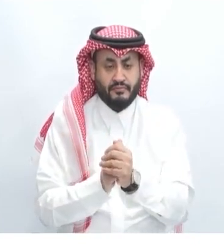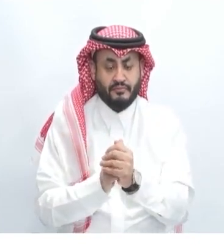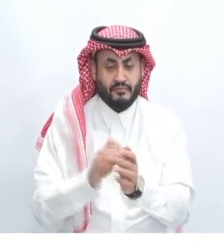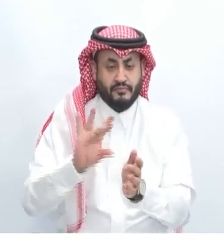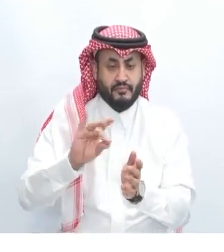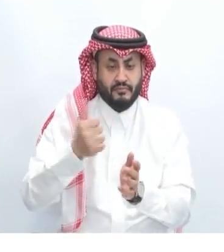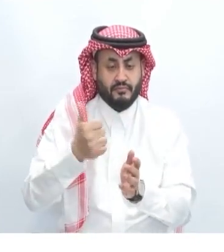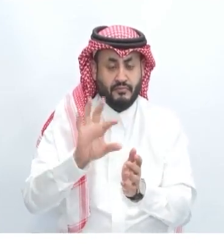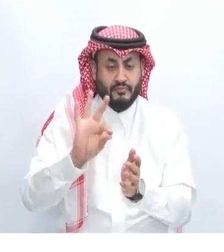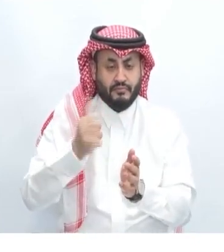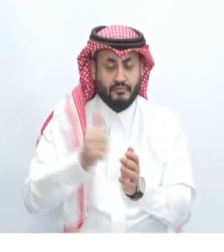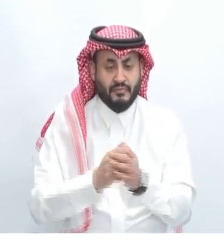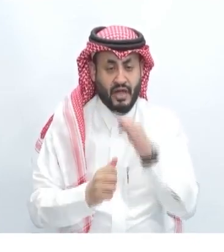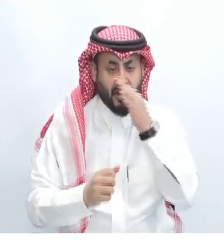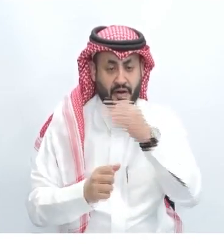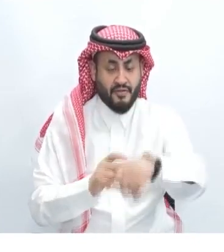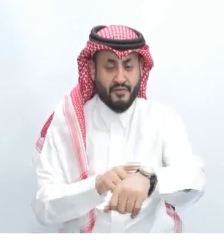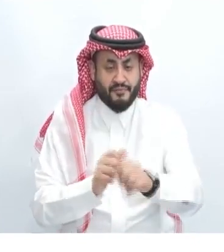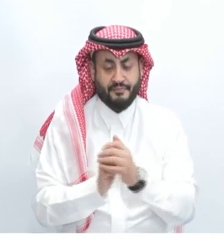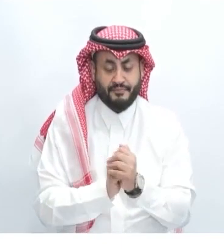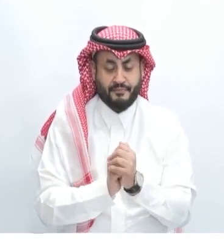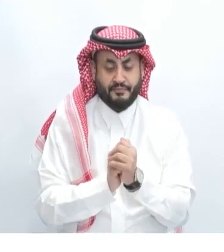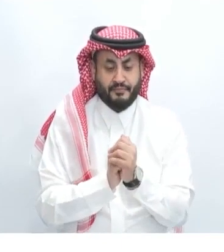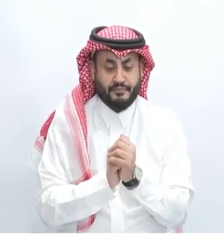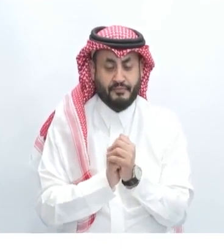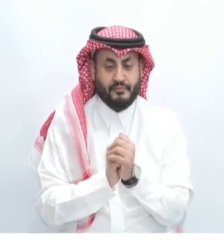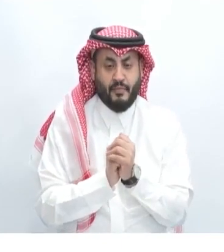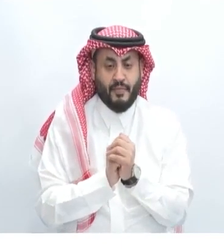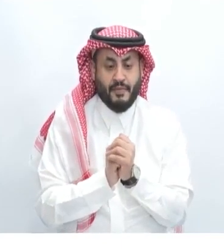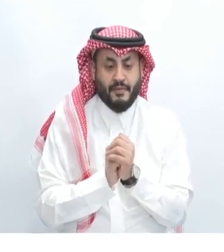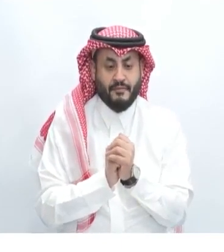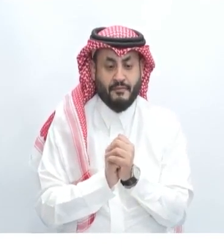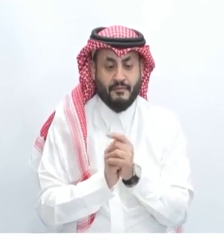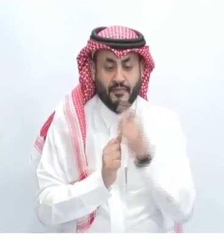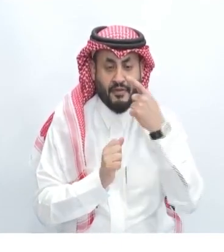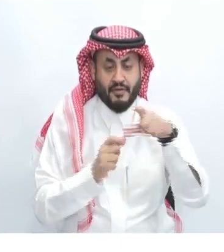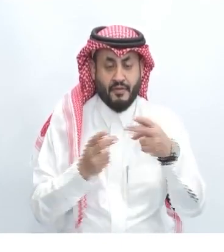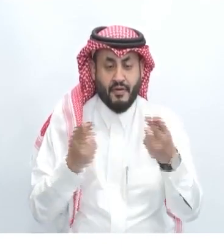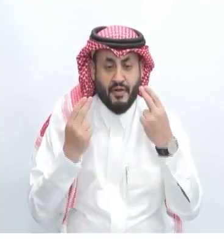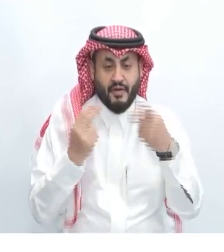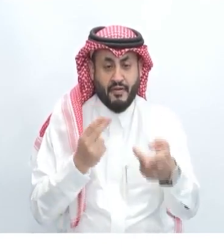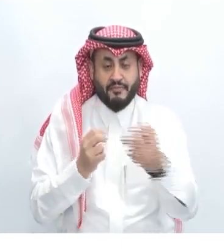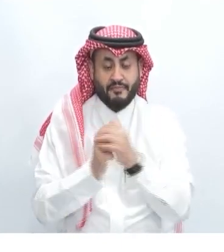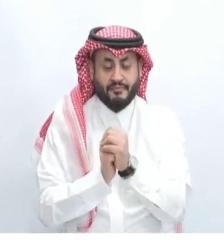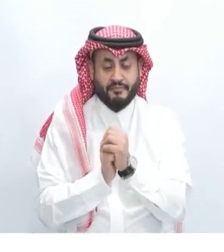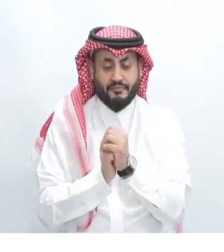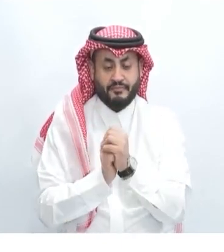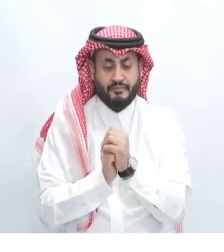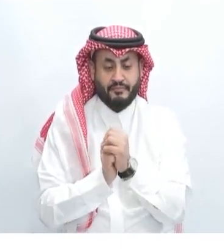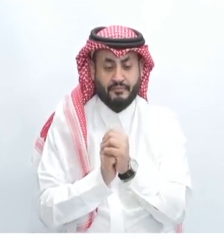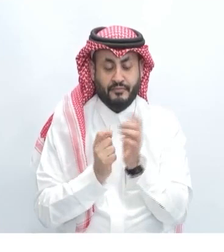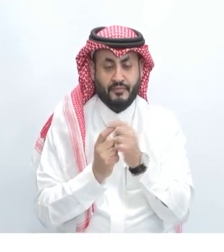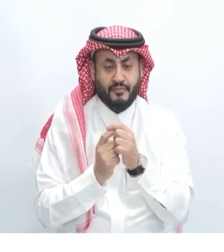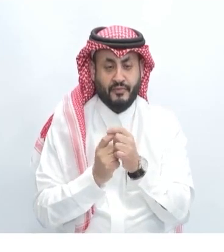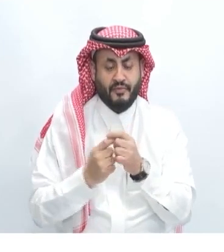Animals, was talk time on pages 18 and 19. And our goals were in this lesson is to